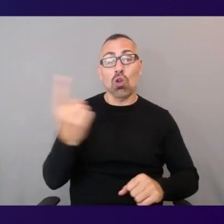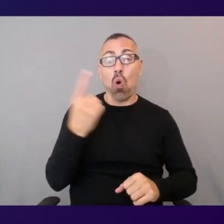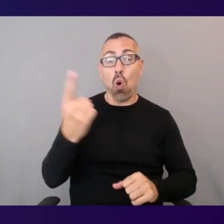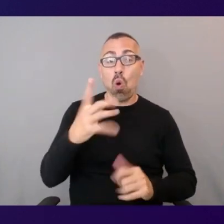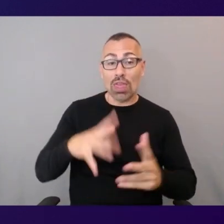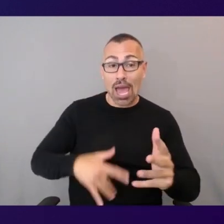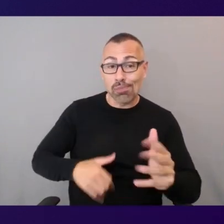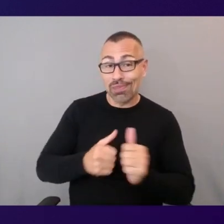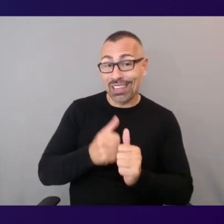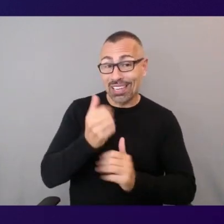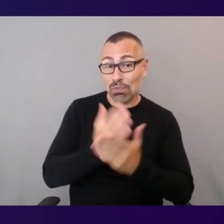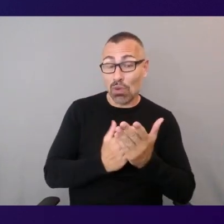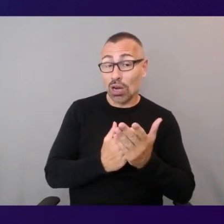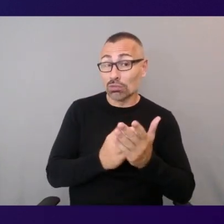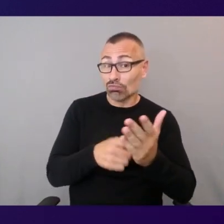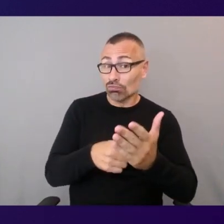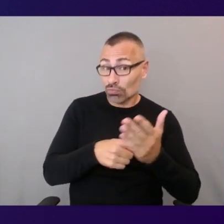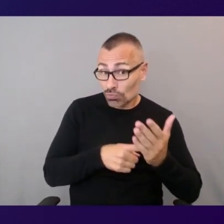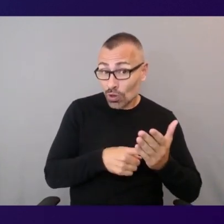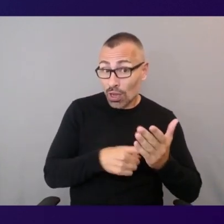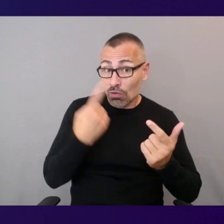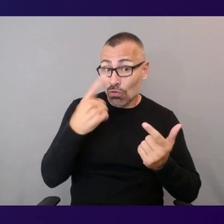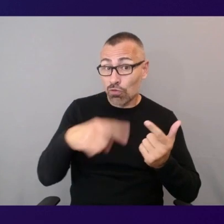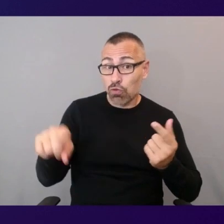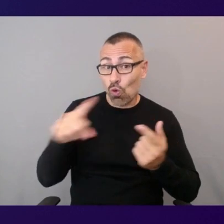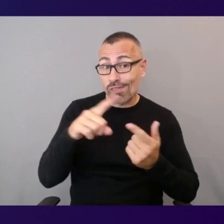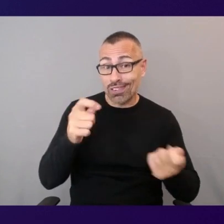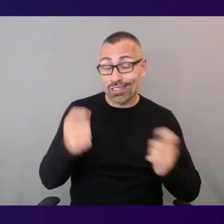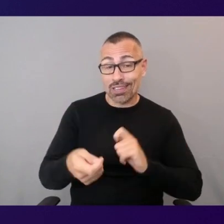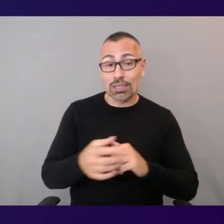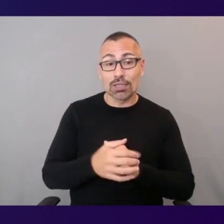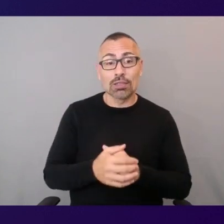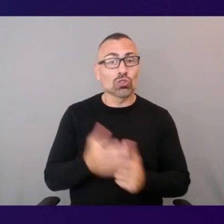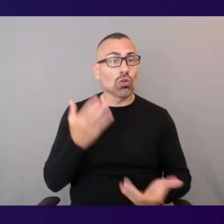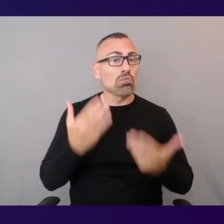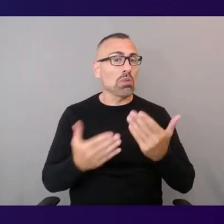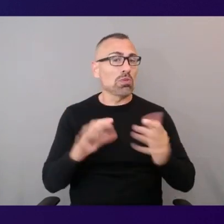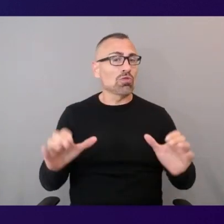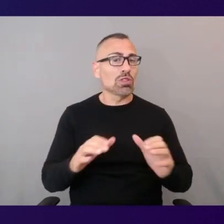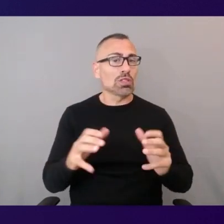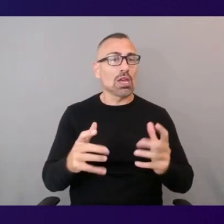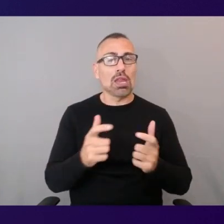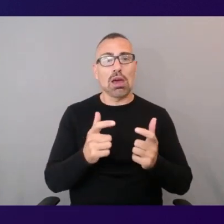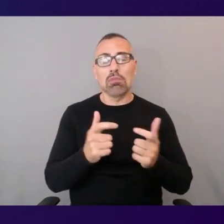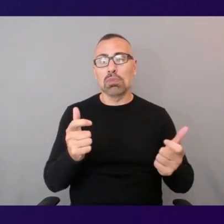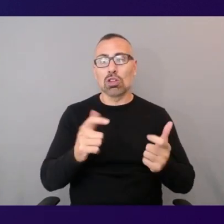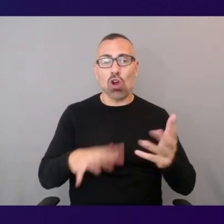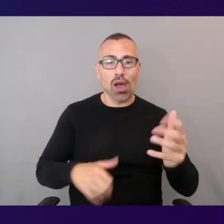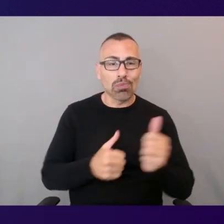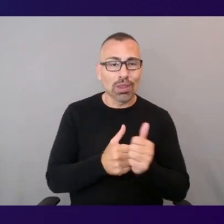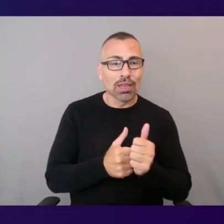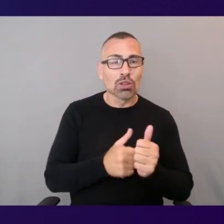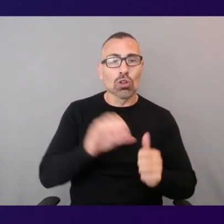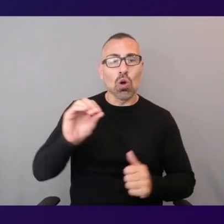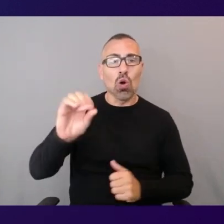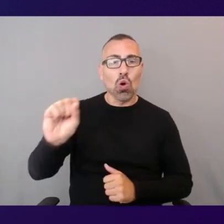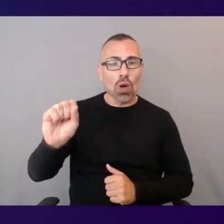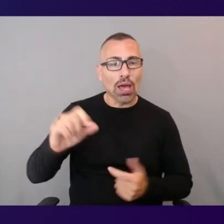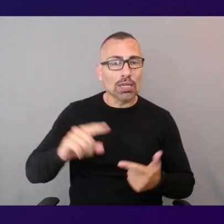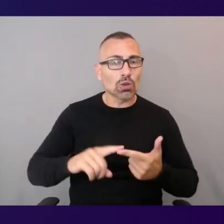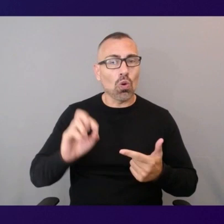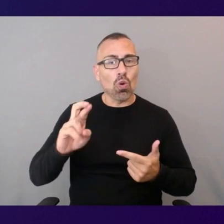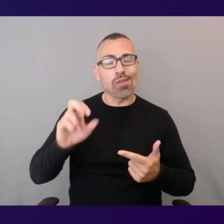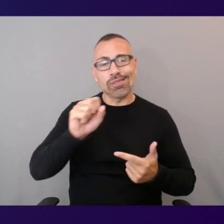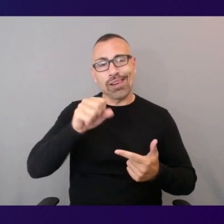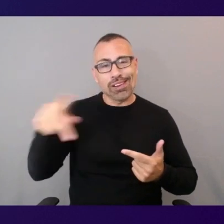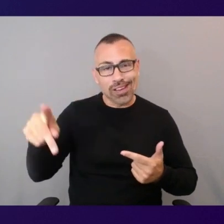you need to during a change. So maybe you've done a major update to the operating system, maybe an upgrade to the applications, but keeping